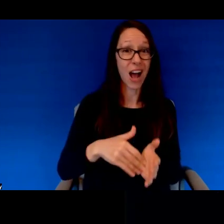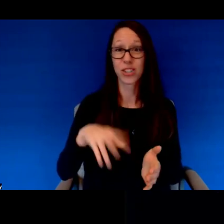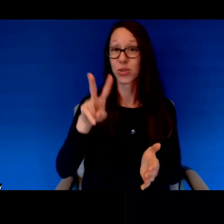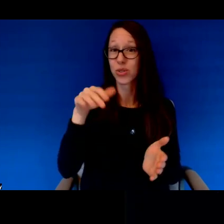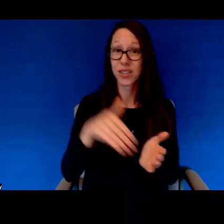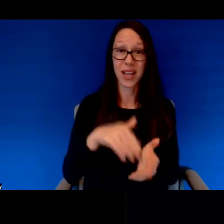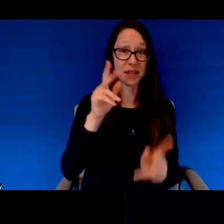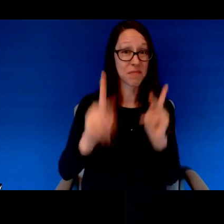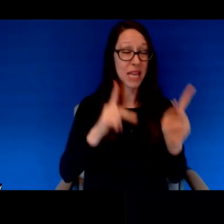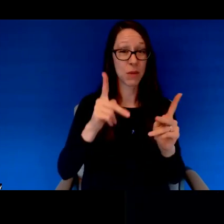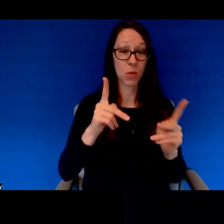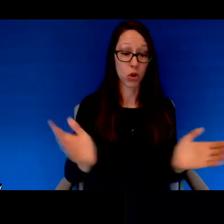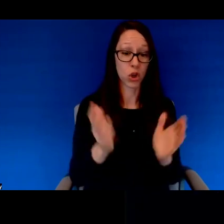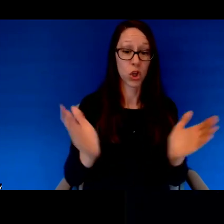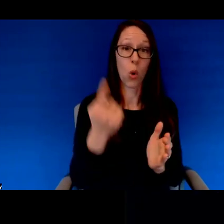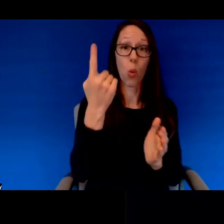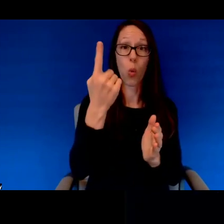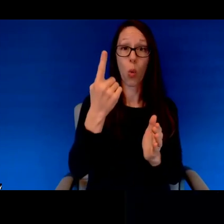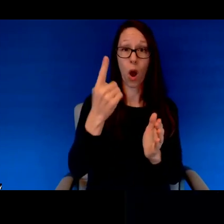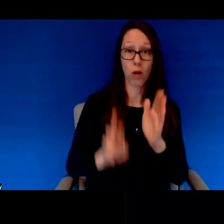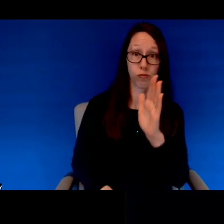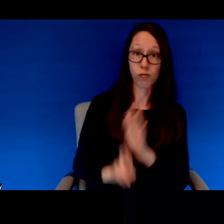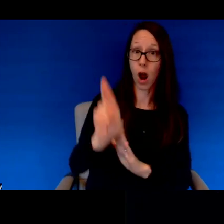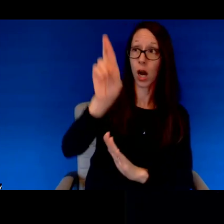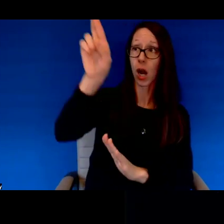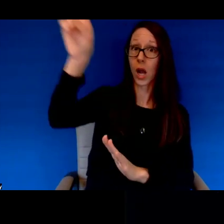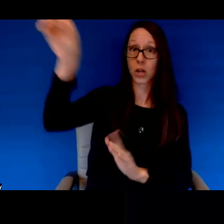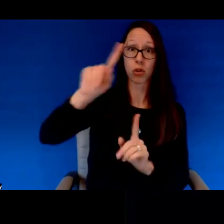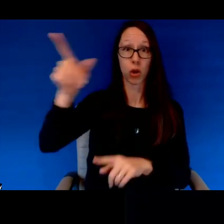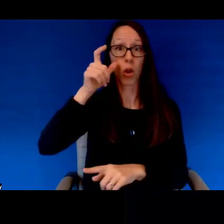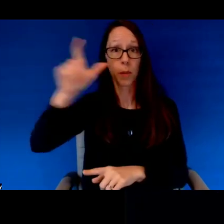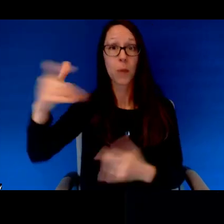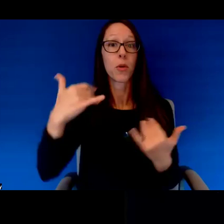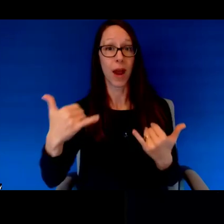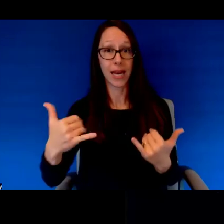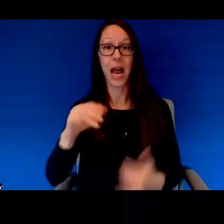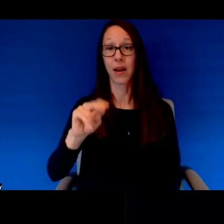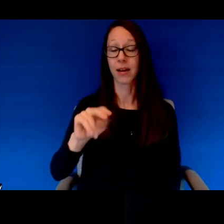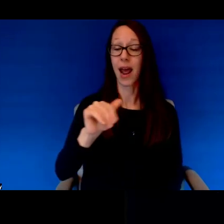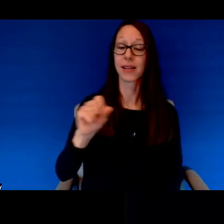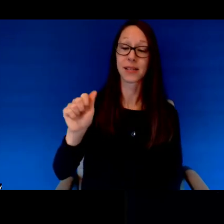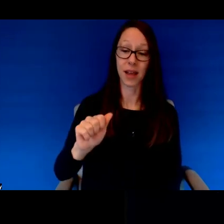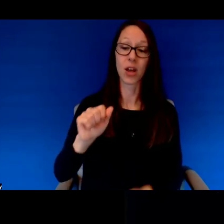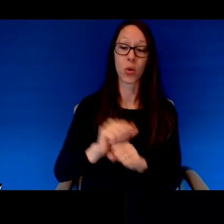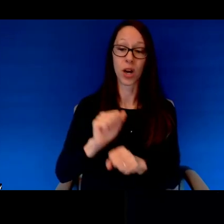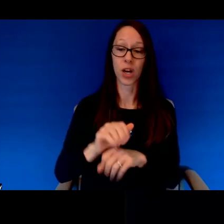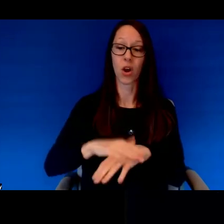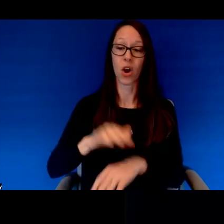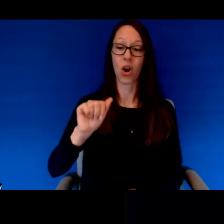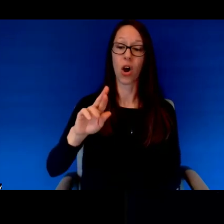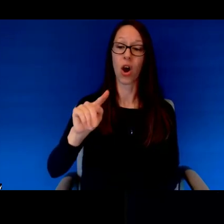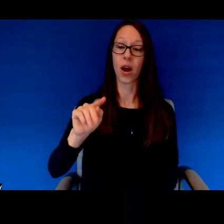to get one mission off the ground. But right now, NASA is working on its Artemis missions, and we are getting humans back to the moon.